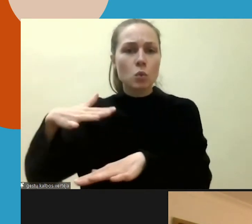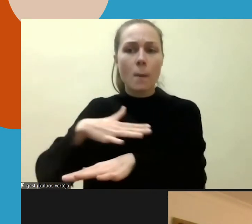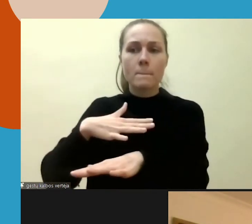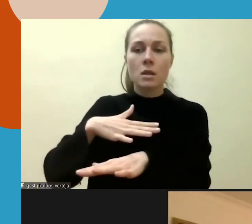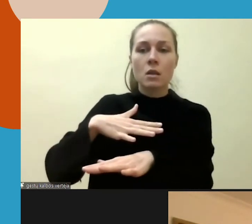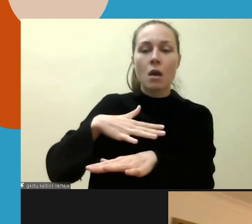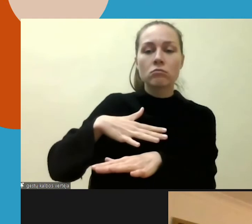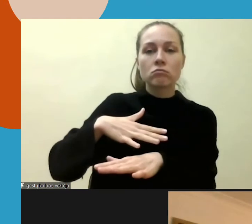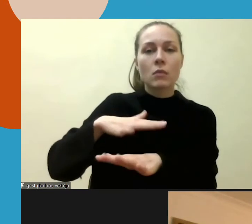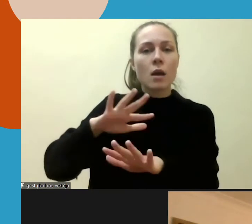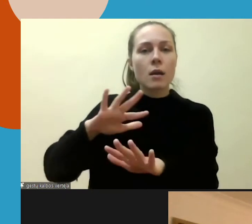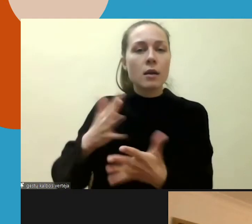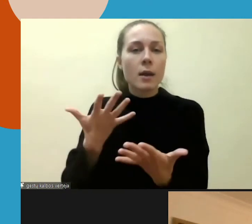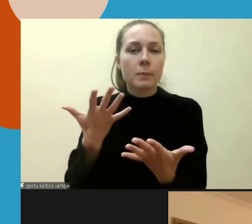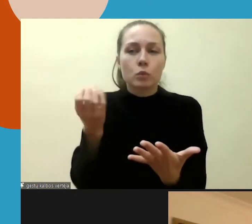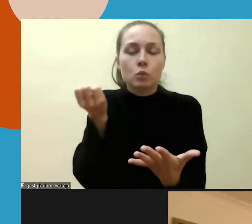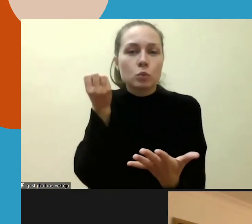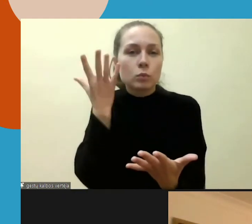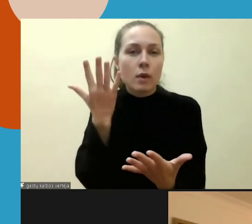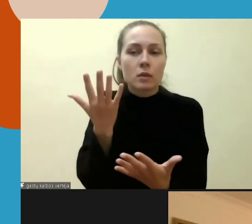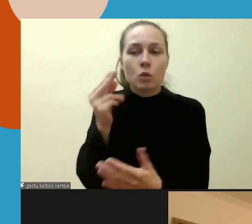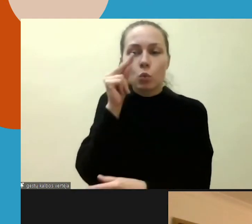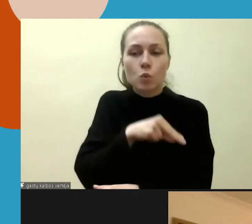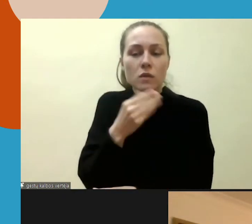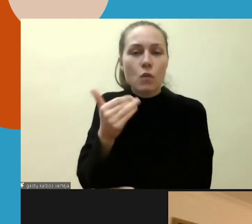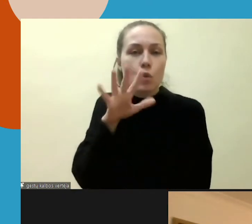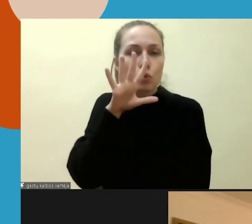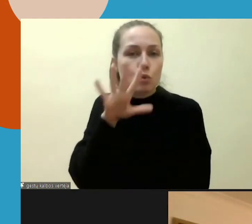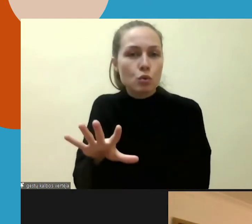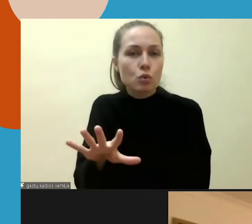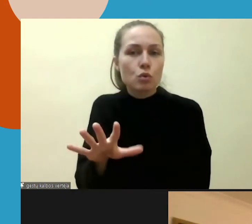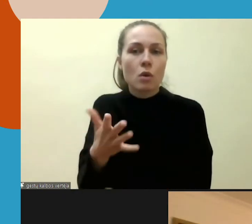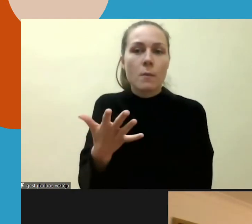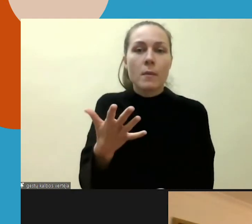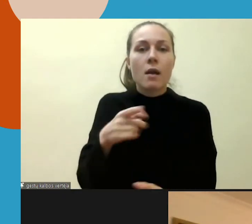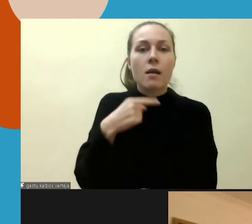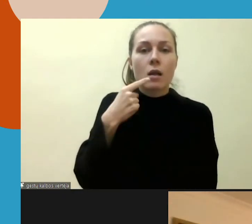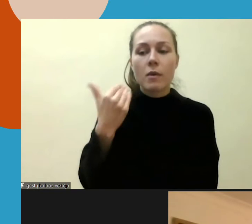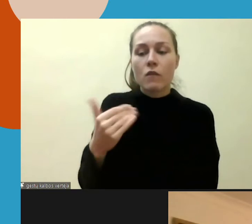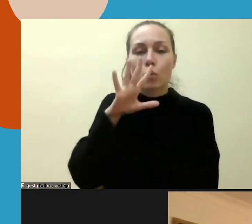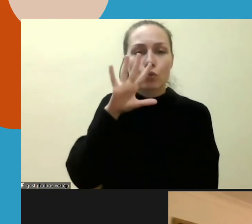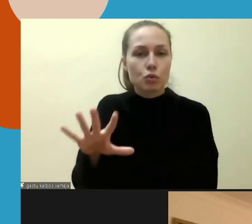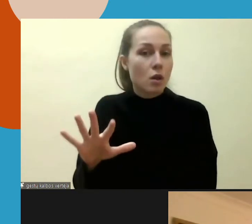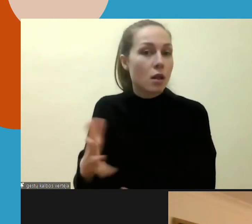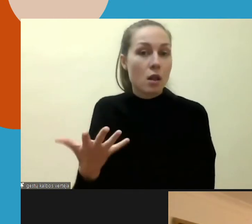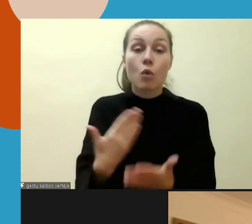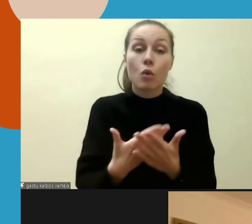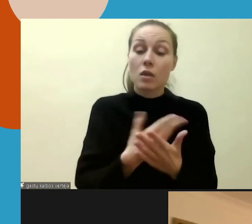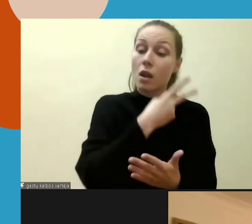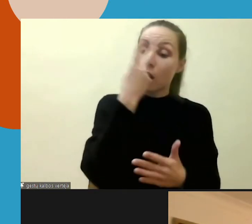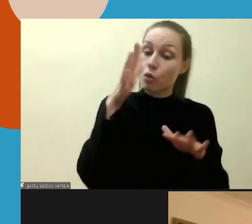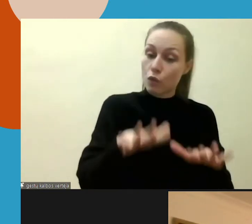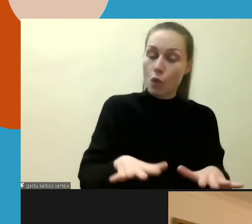platform, but how much the Irish society is conscientious and how much it understands what